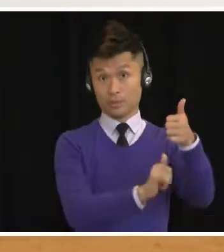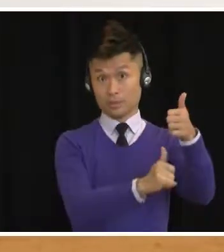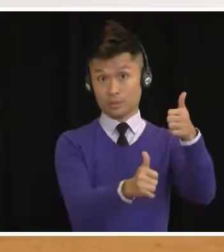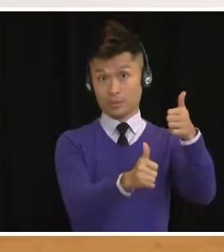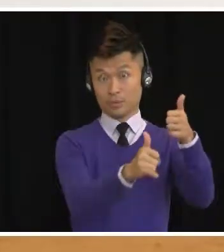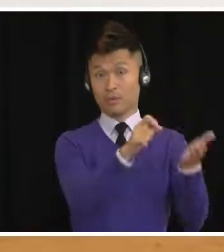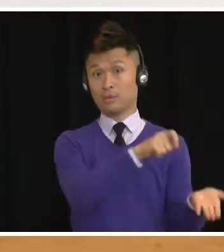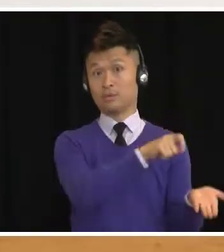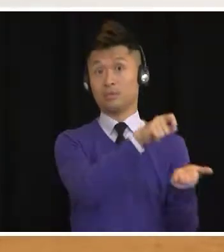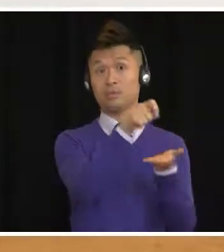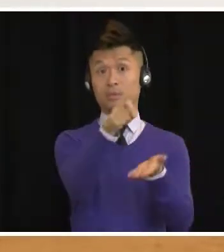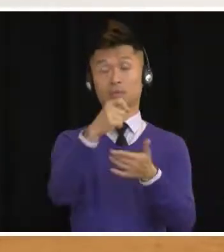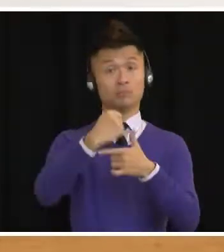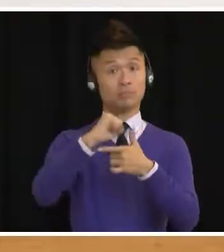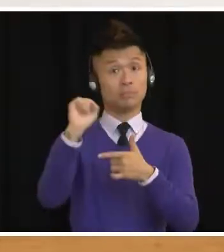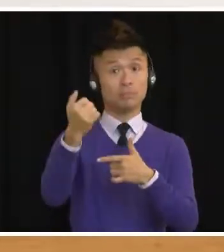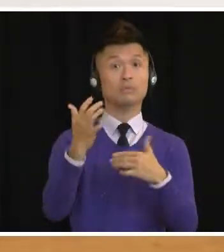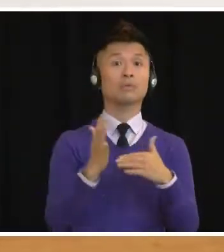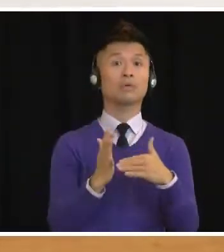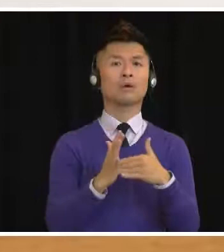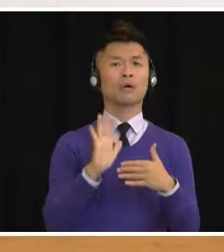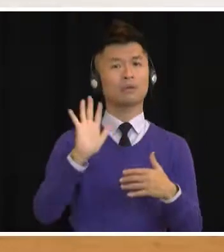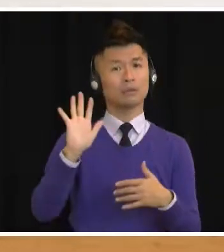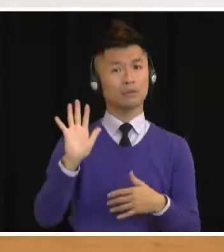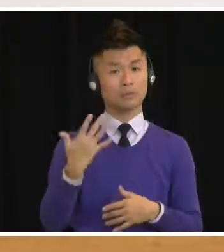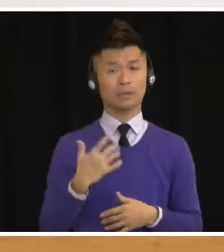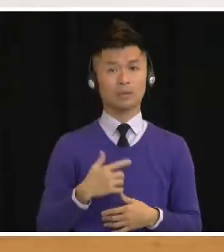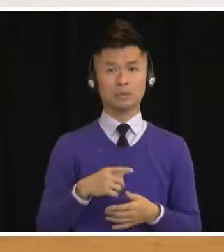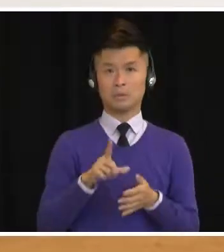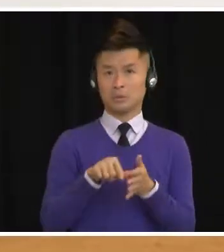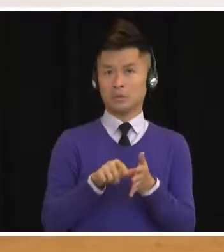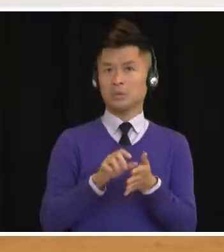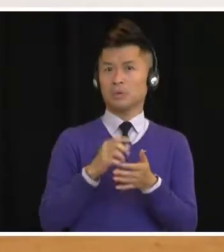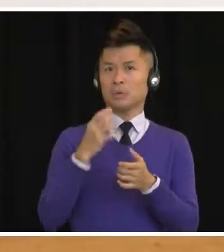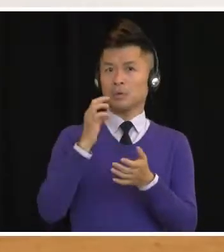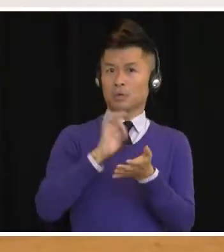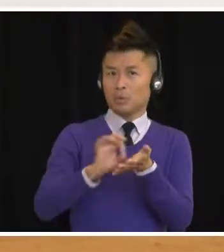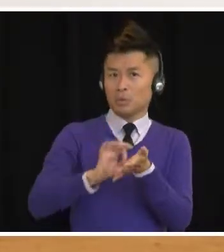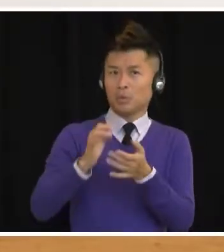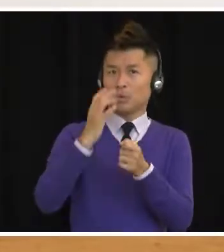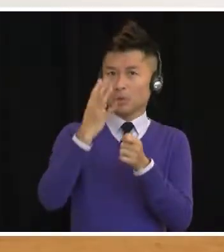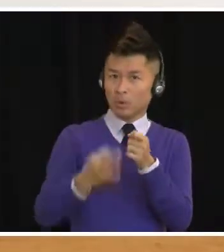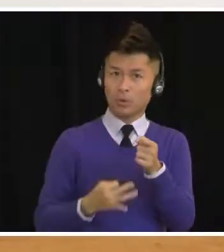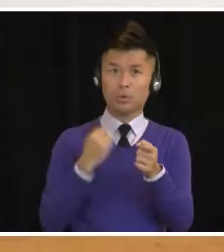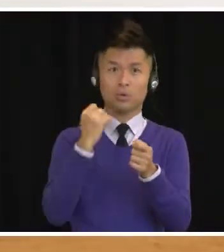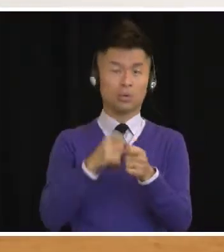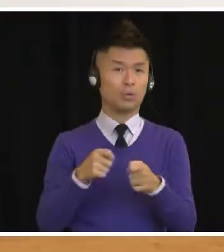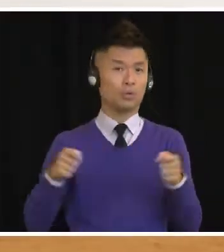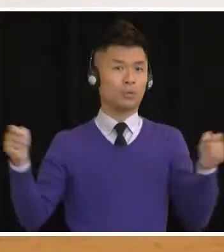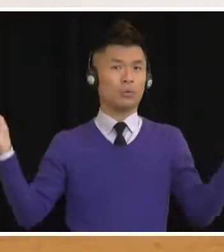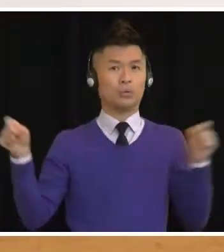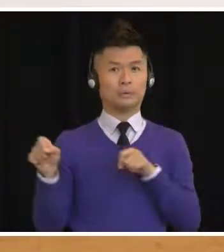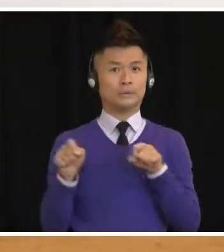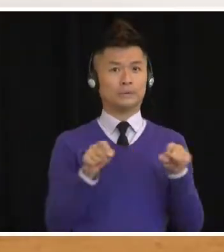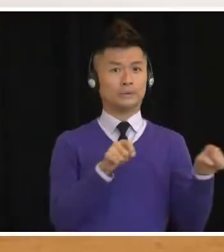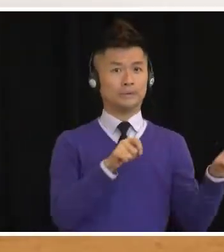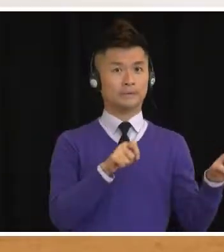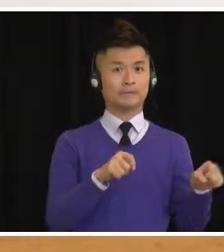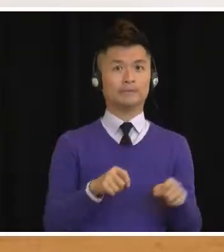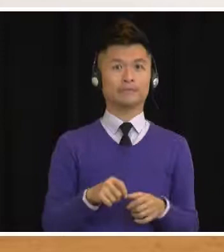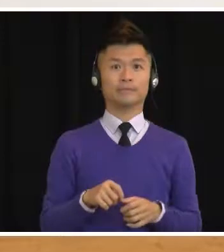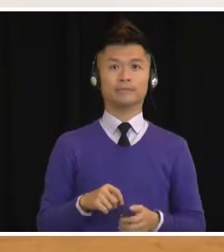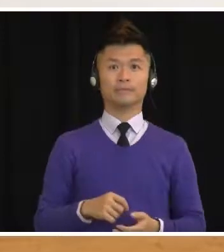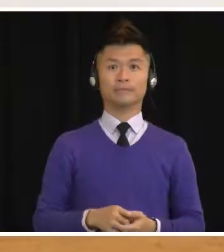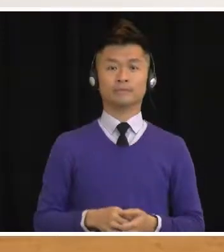until the amendment has been debated. My question is, what are the